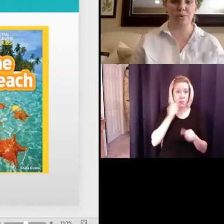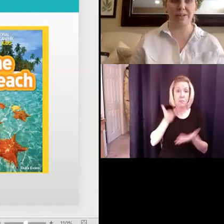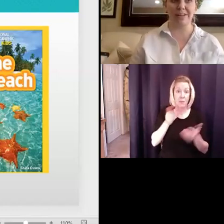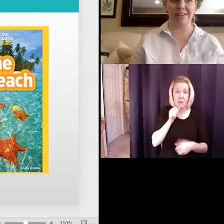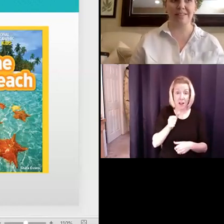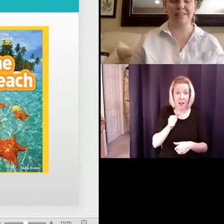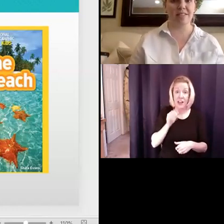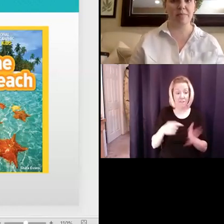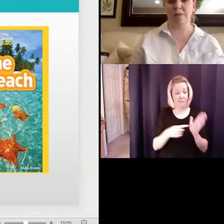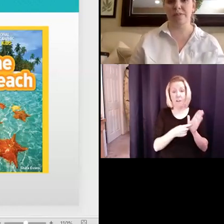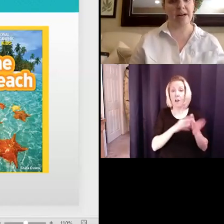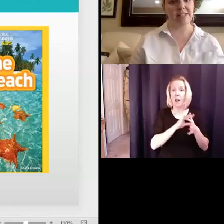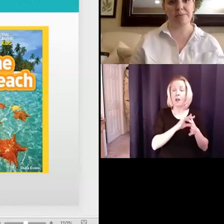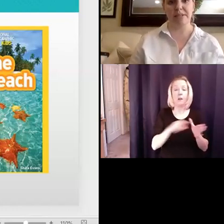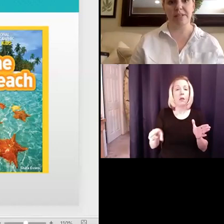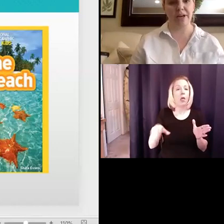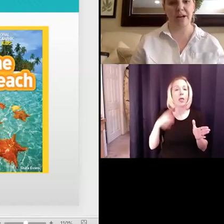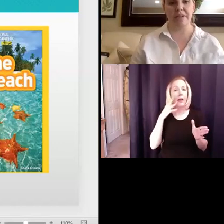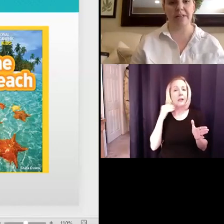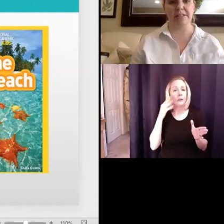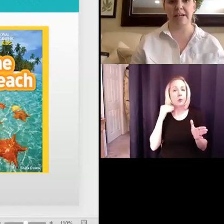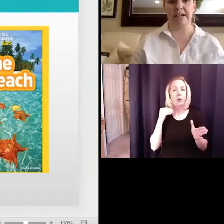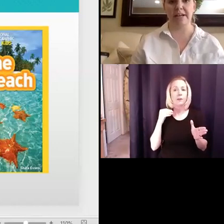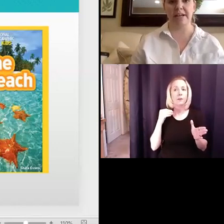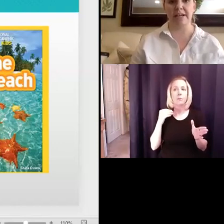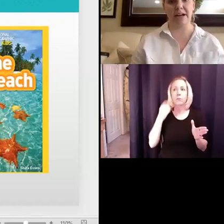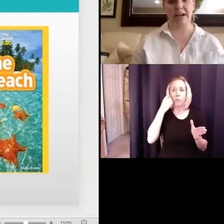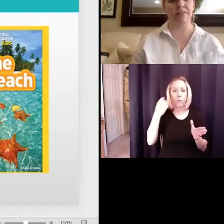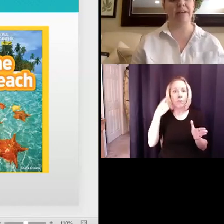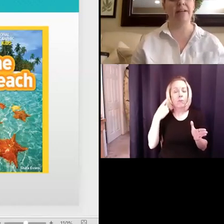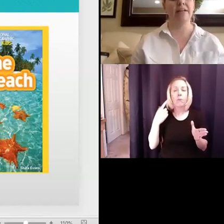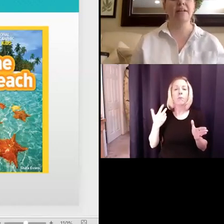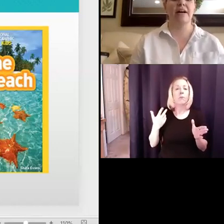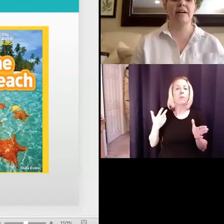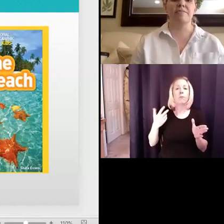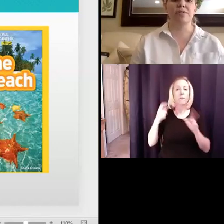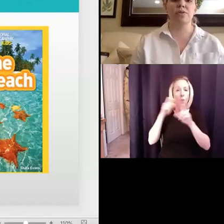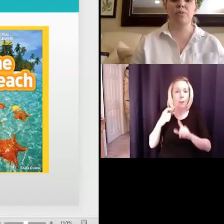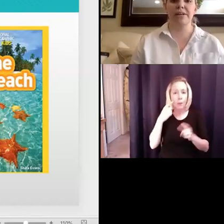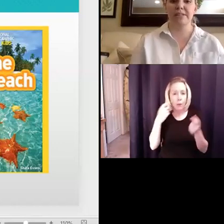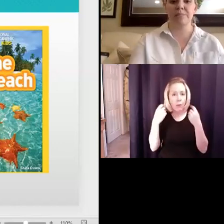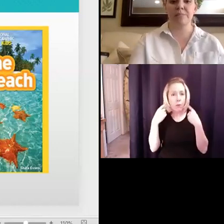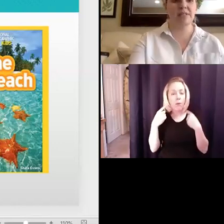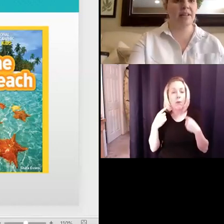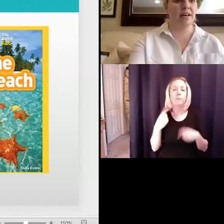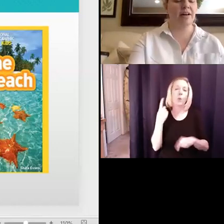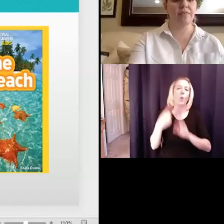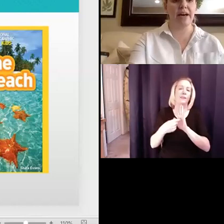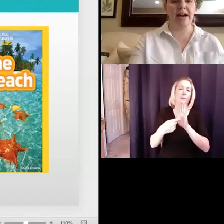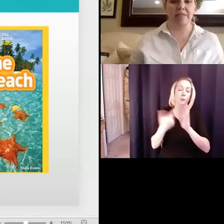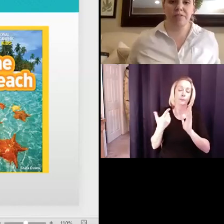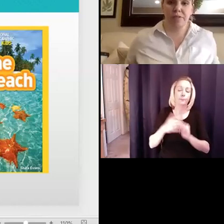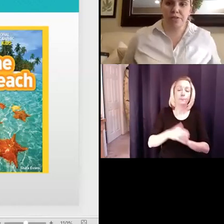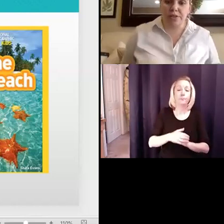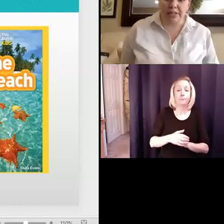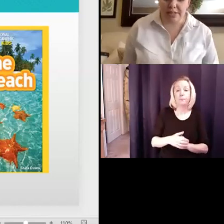the story, some of those concepts and that vocabulary is kind of going over their head, right? So one example I was thinking of, I